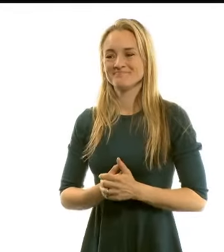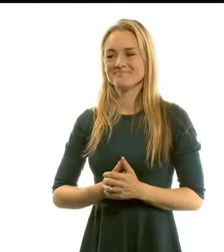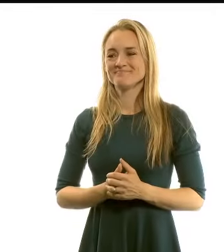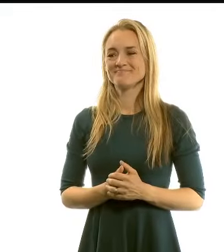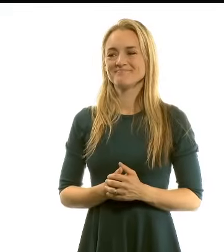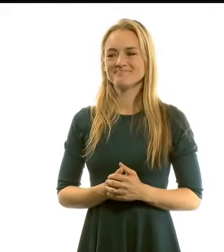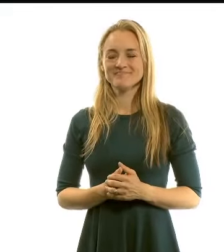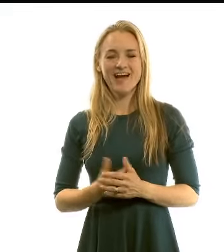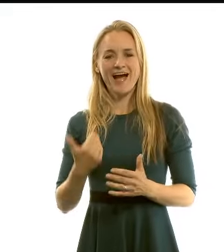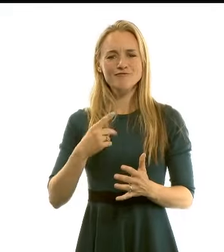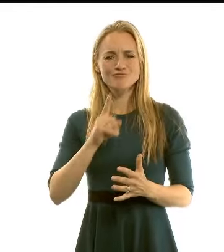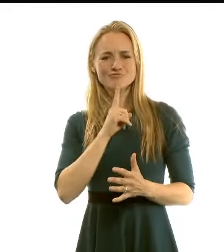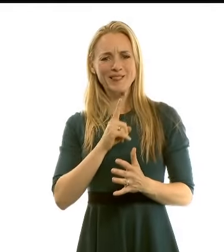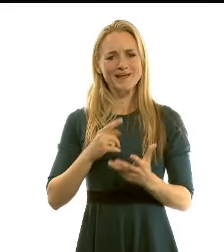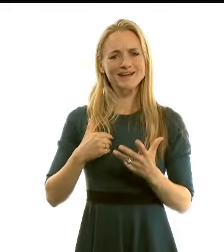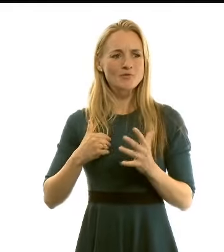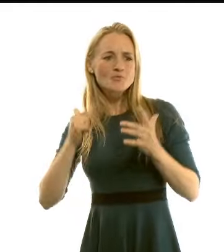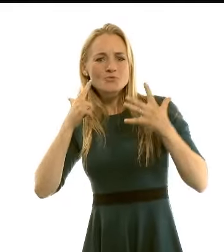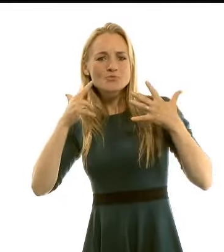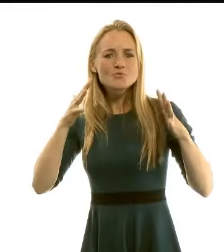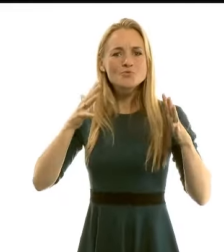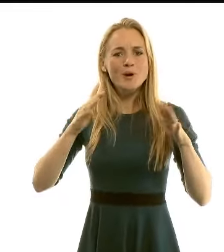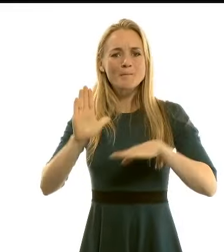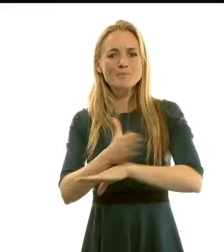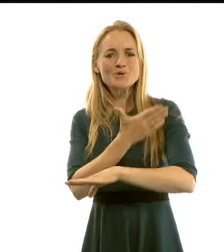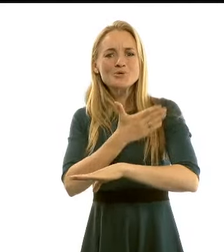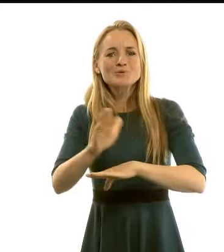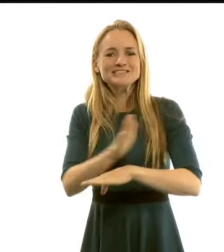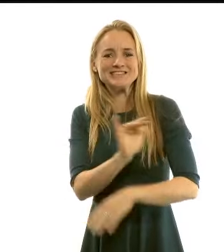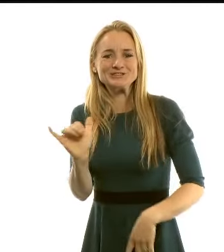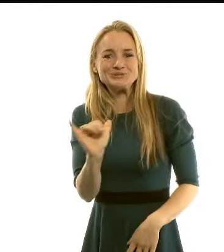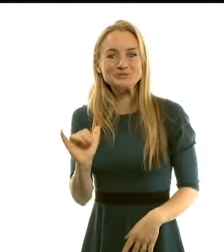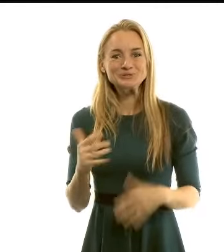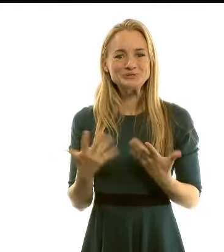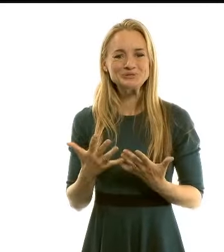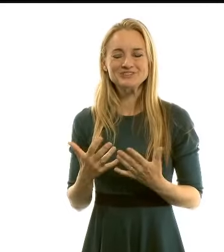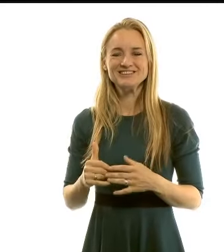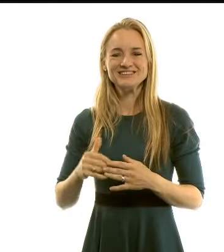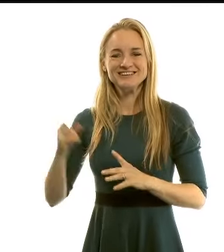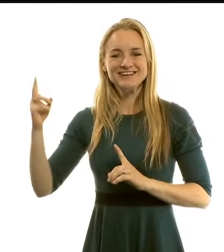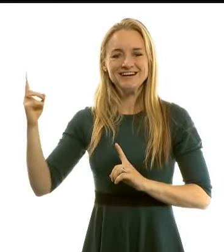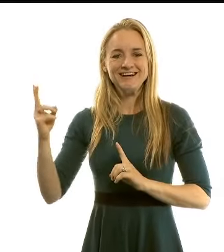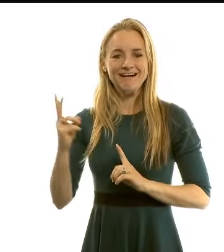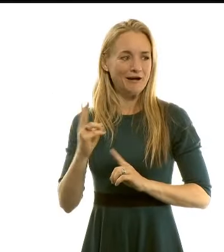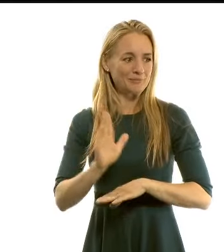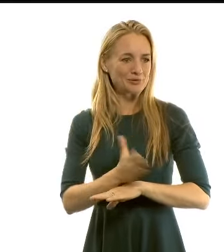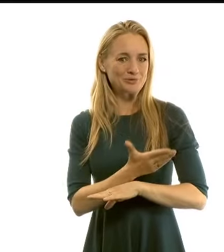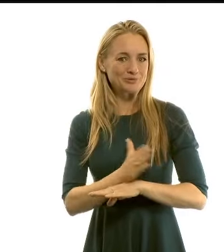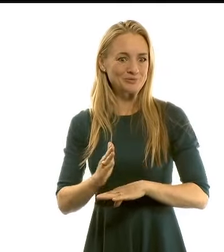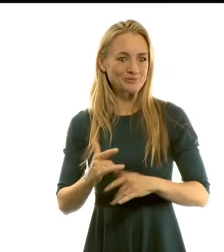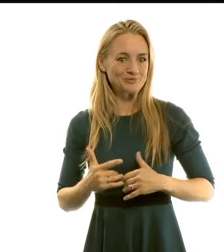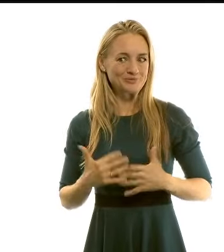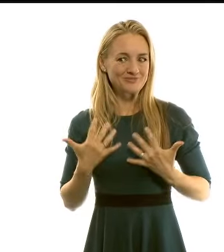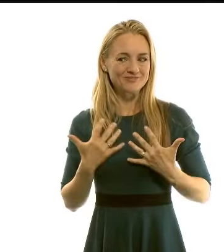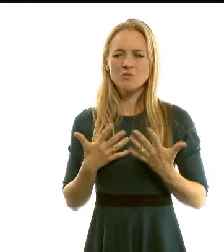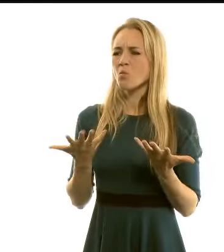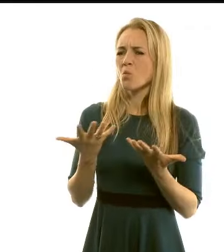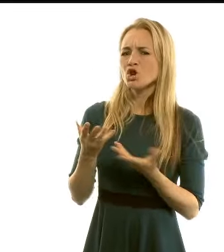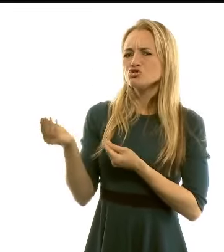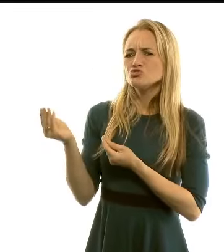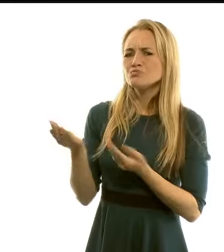music. Oh my gosh, look, twinsies, and you've brought us what, A black velvet